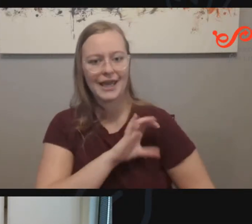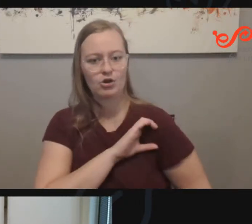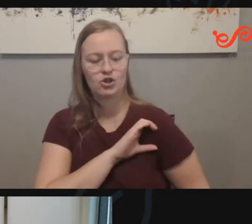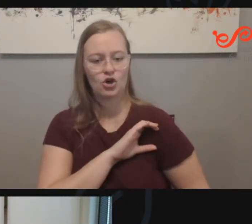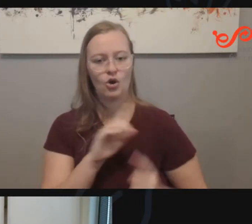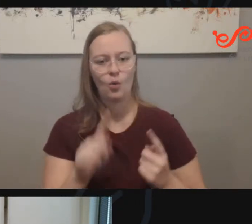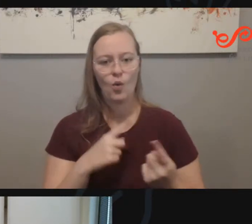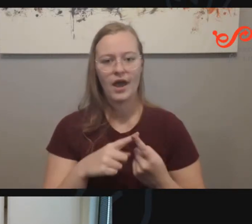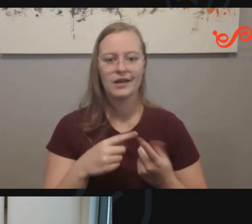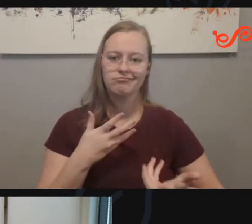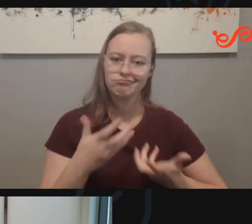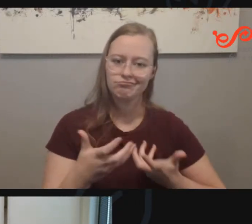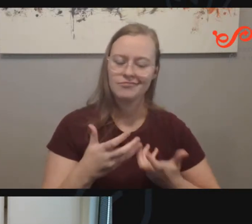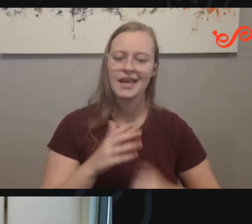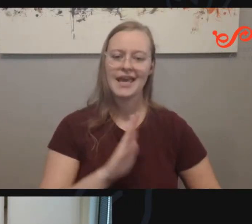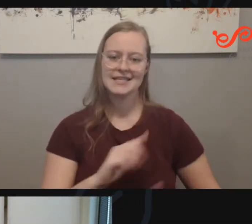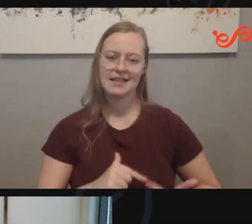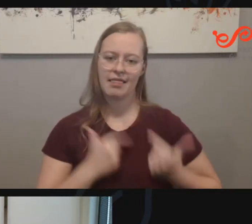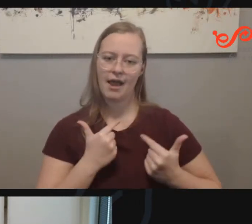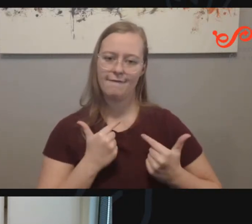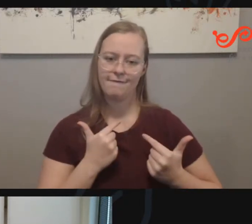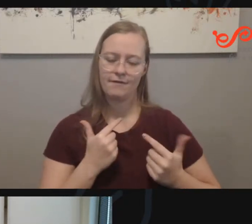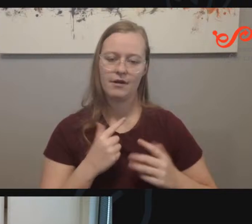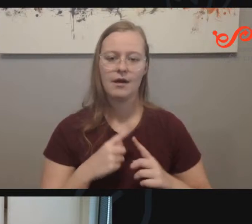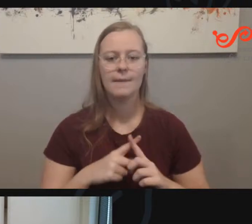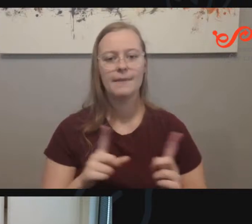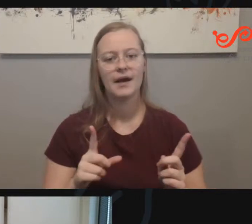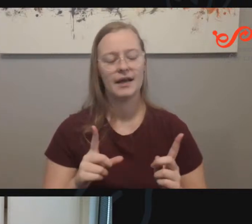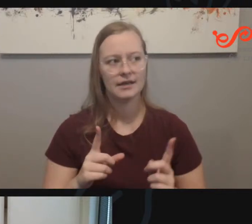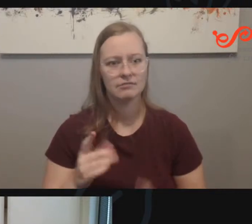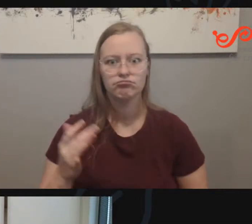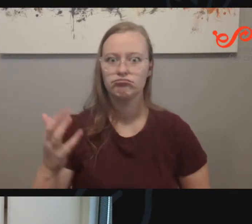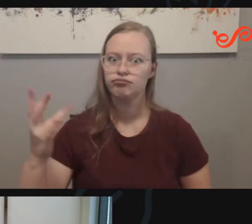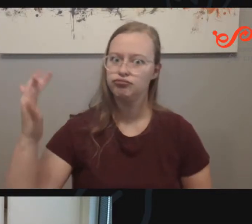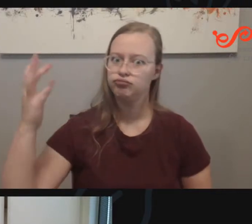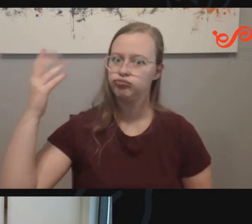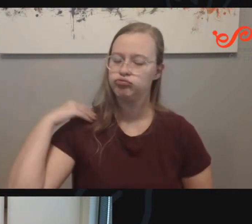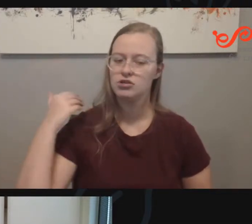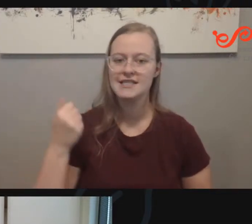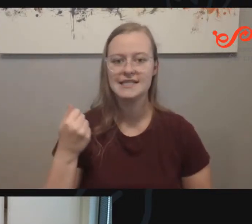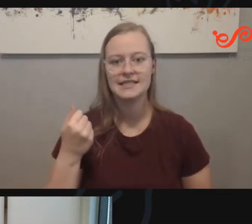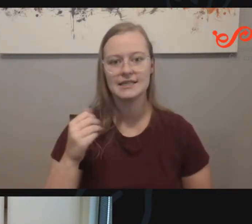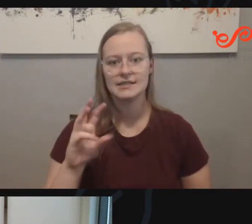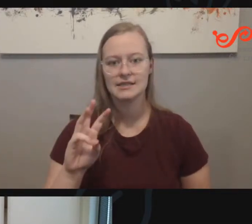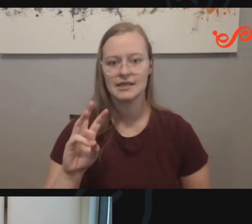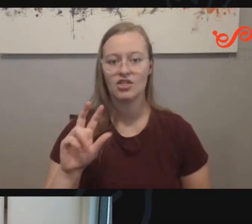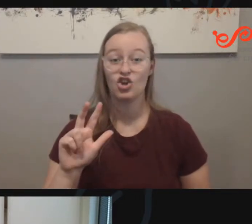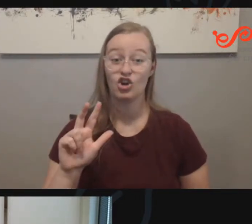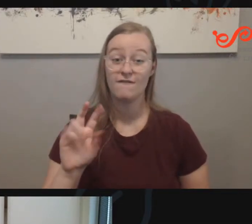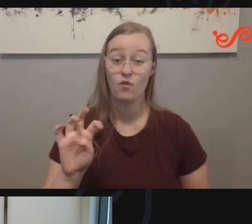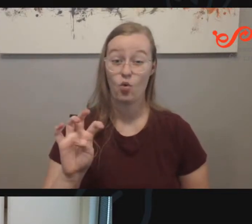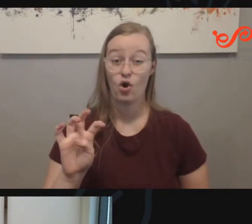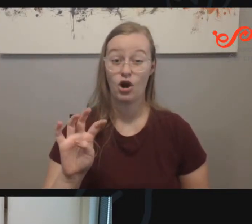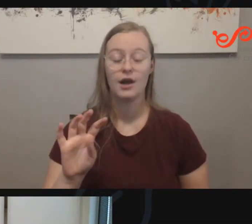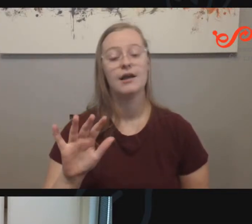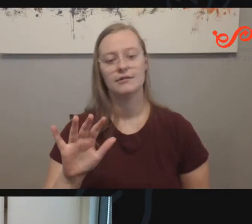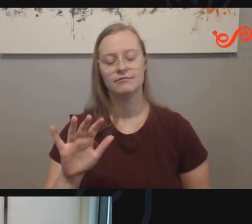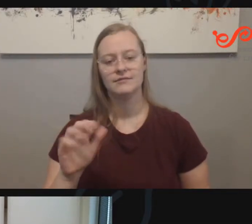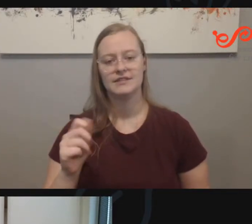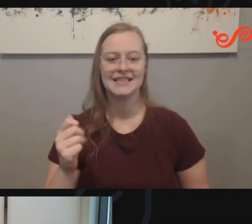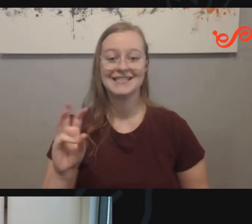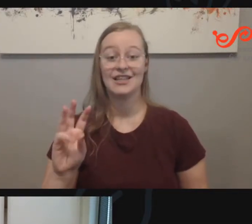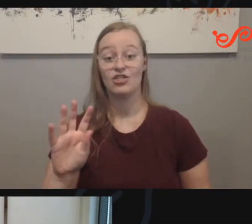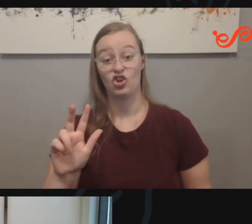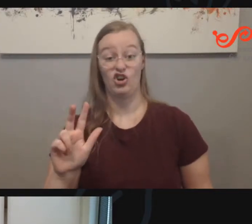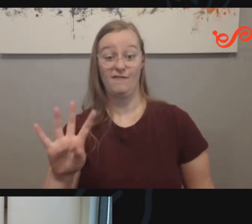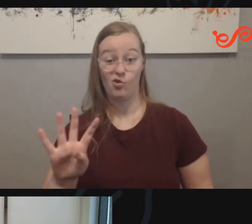lifespan, but it goes back really to 1634. That's when the story of Maryland begins, with the